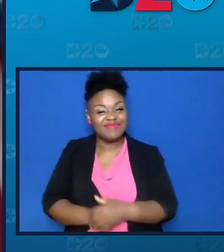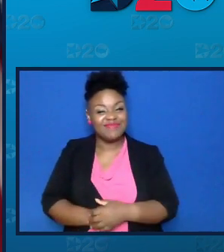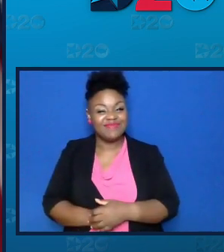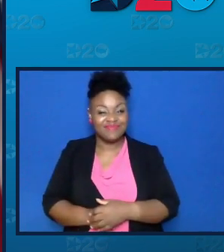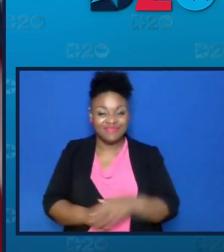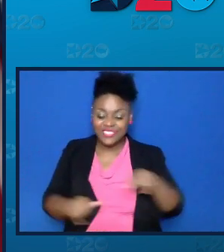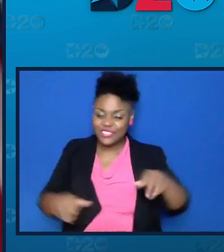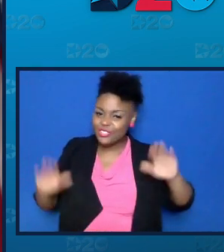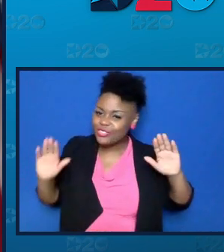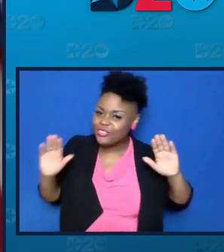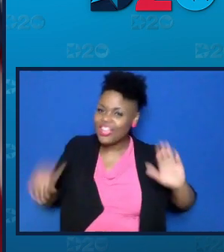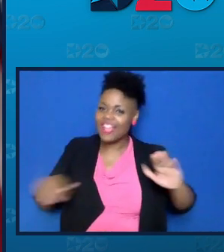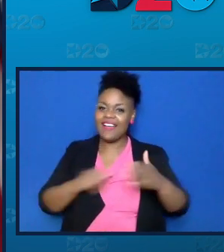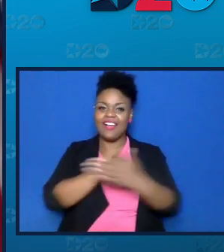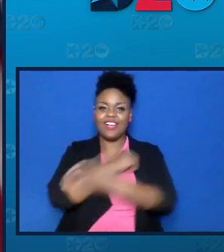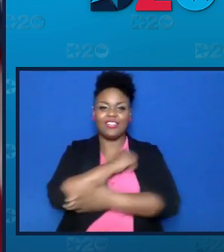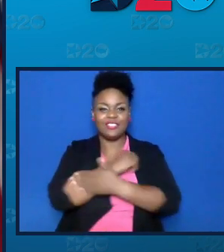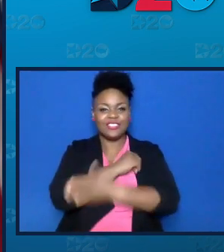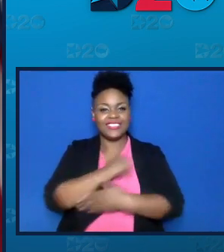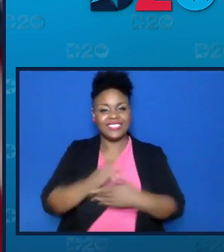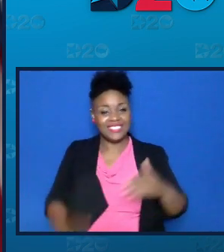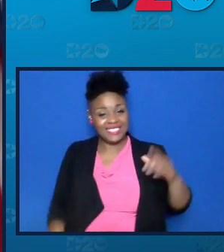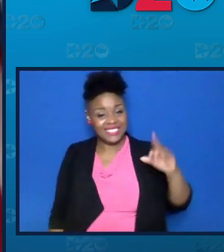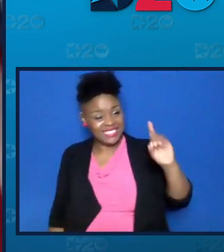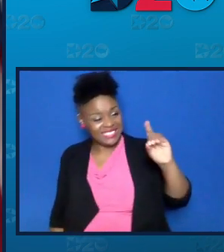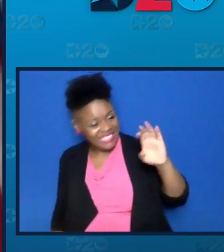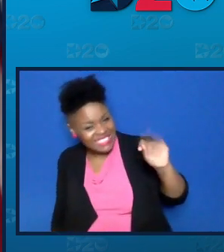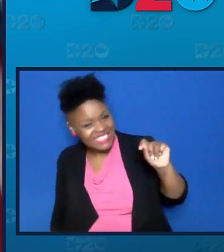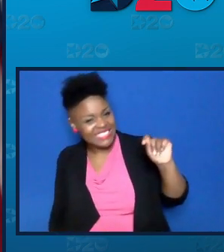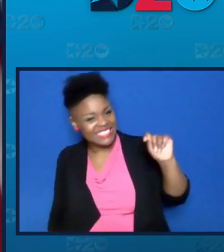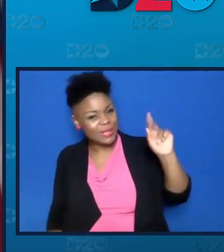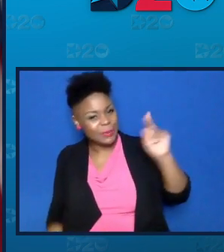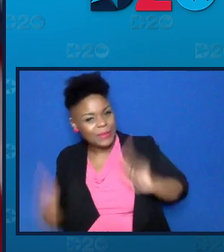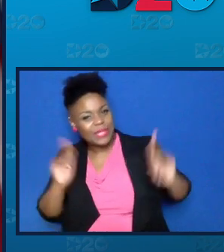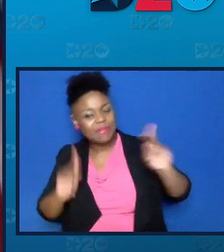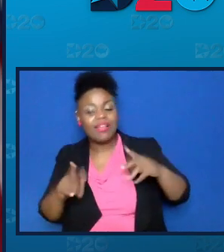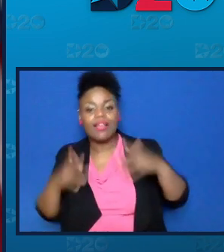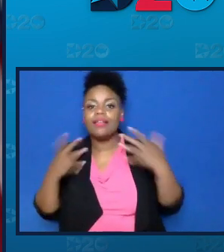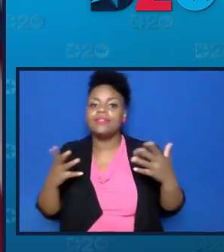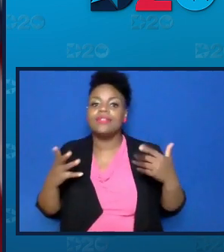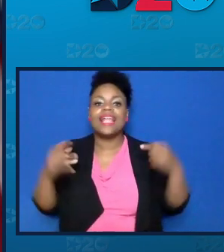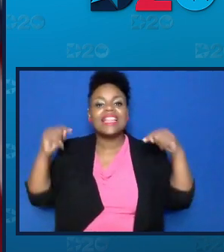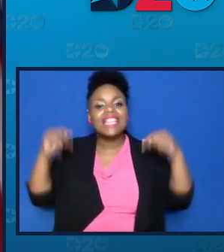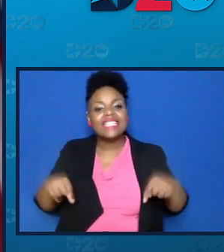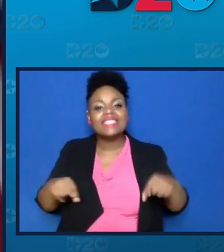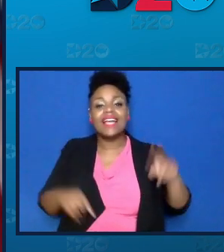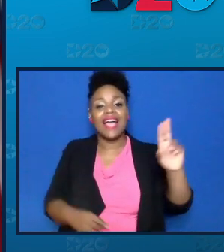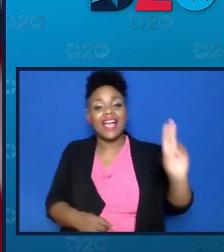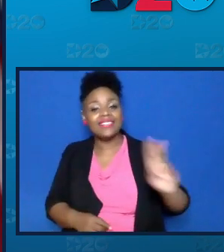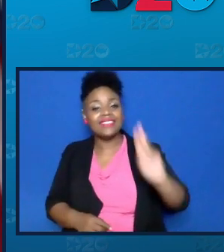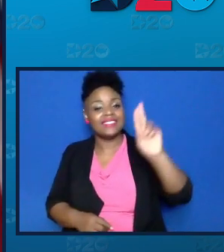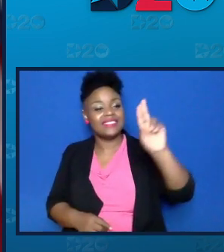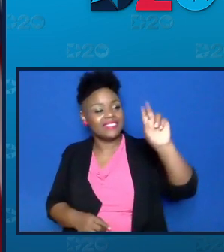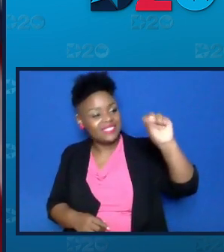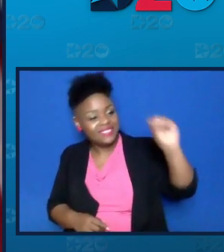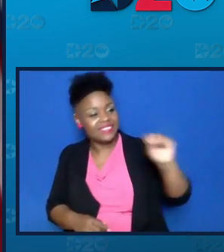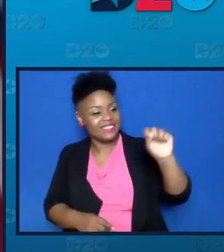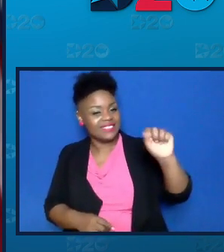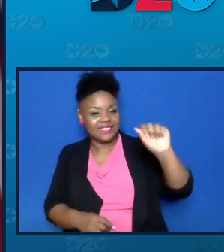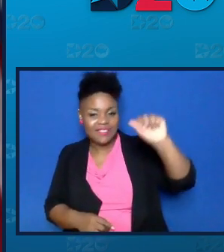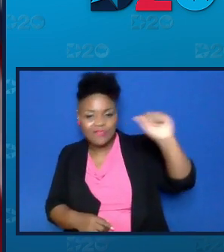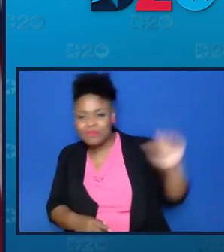and decent people. For Lord's sake, this is the United States of America. And there's never been